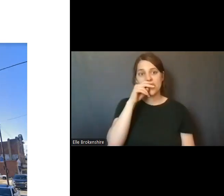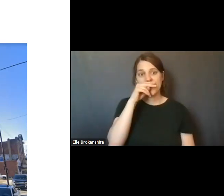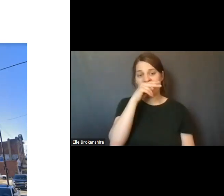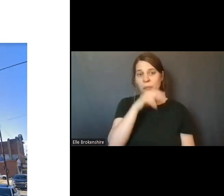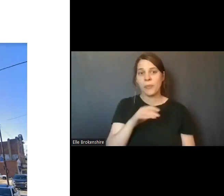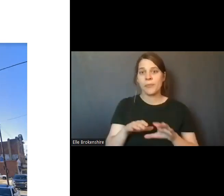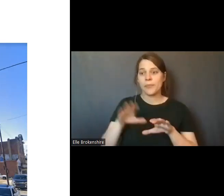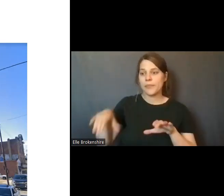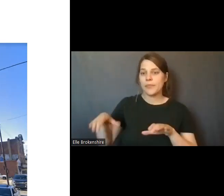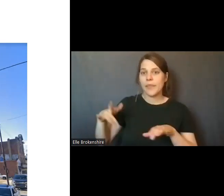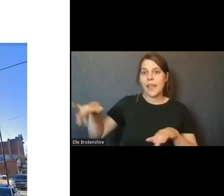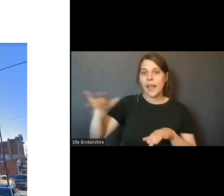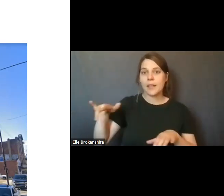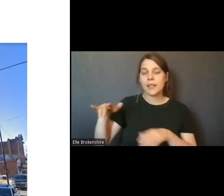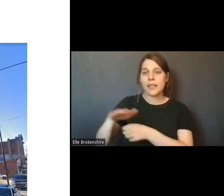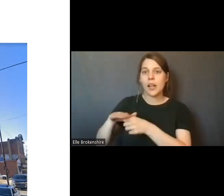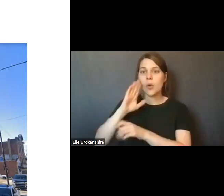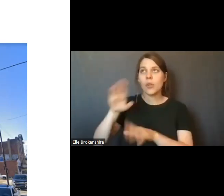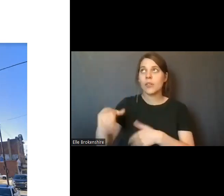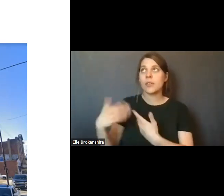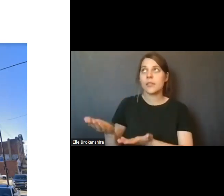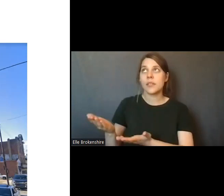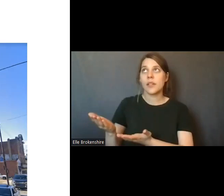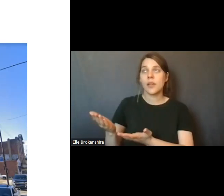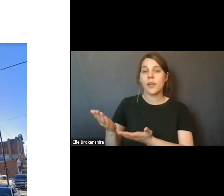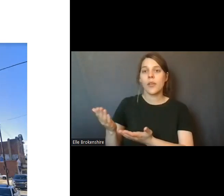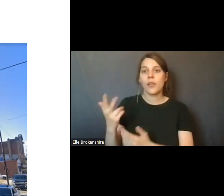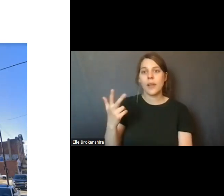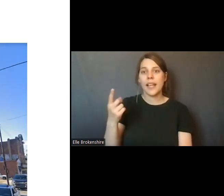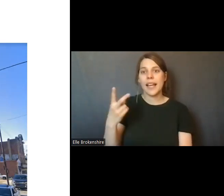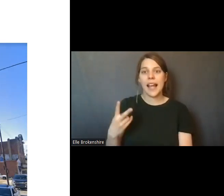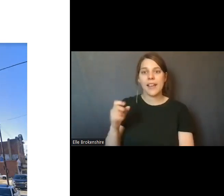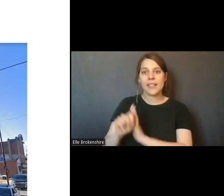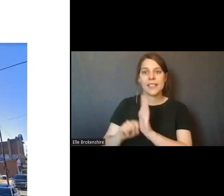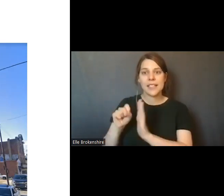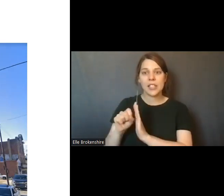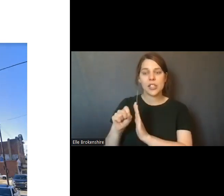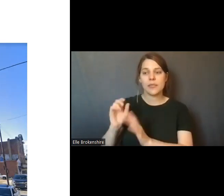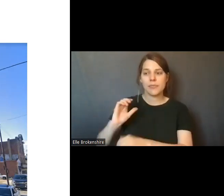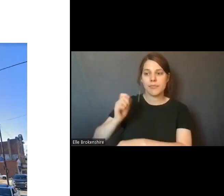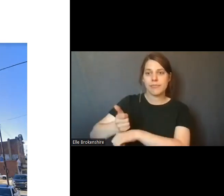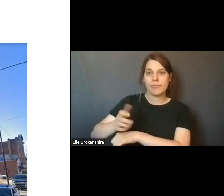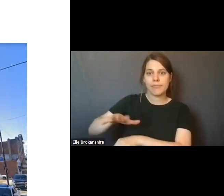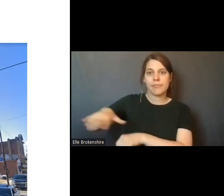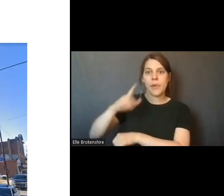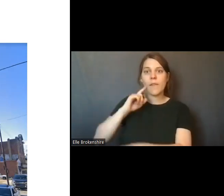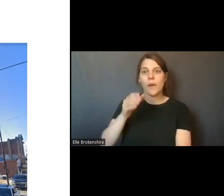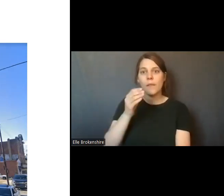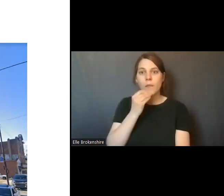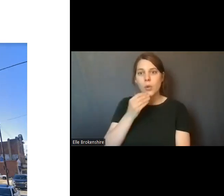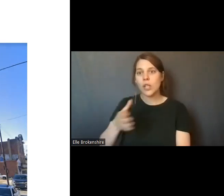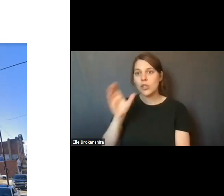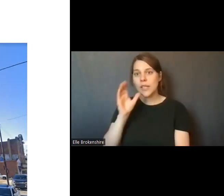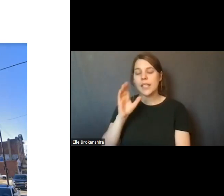Epic Development will deliver a 3.5-season destination space for food and drinks that will accommodate 3 food truck